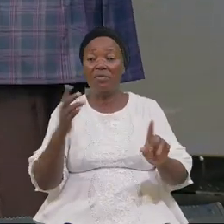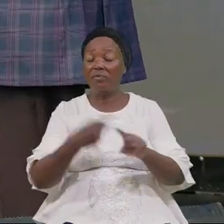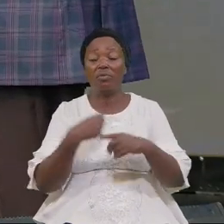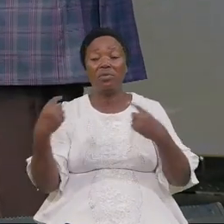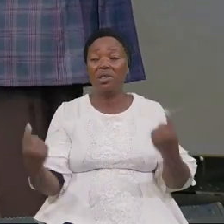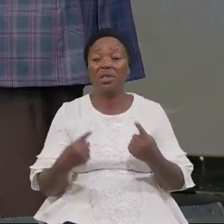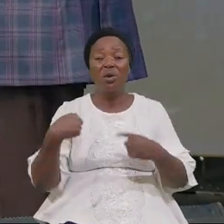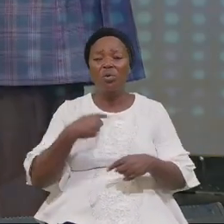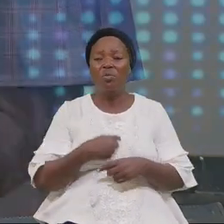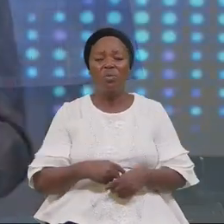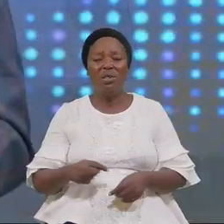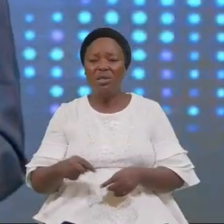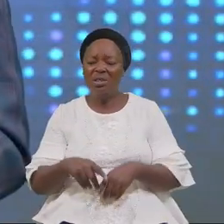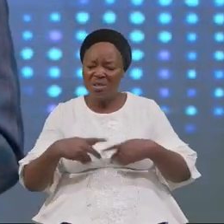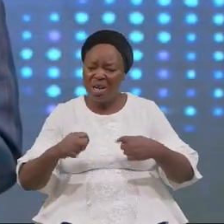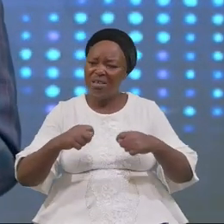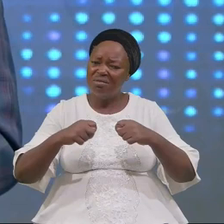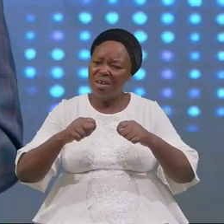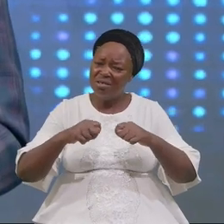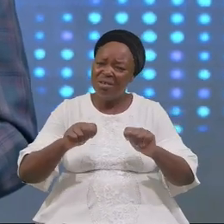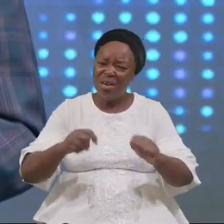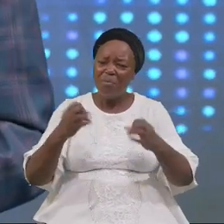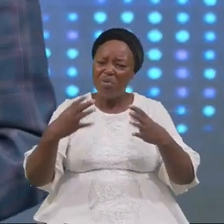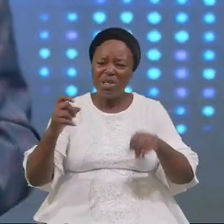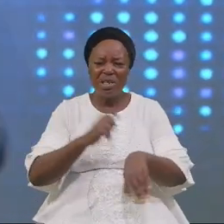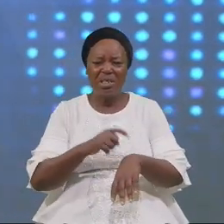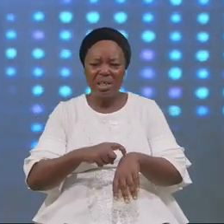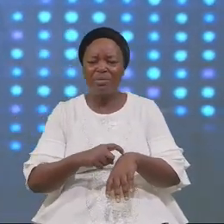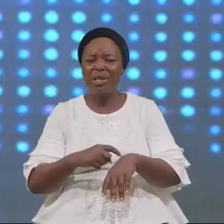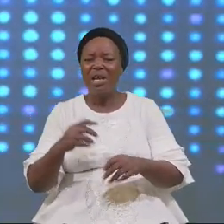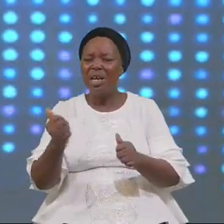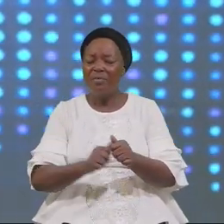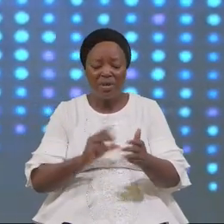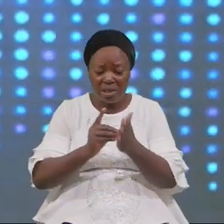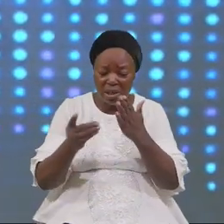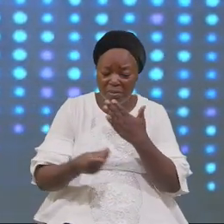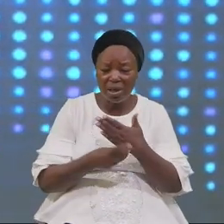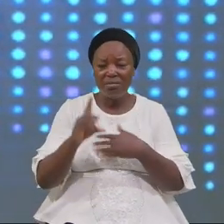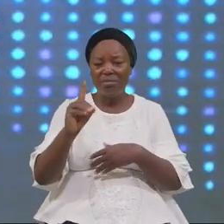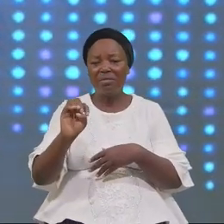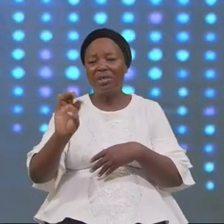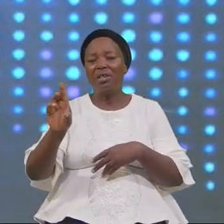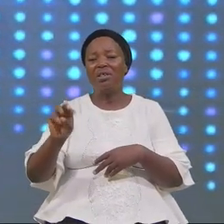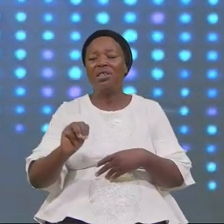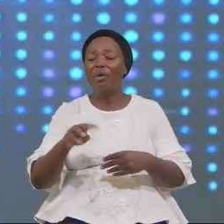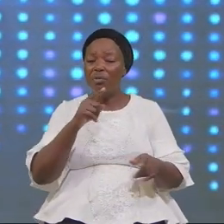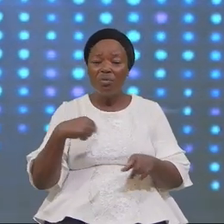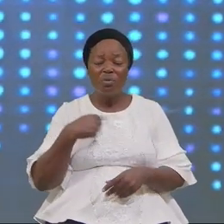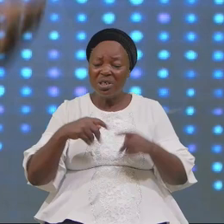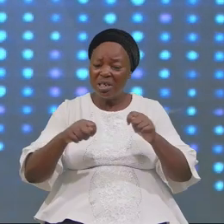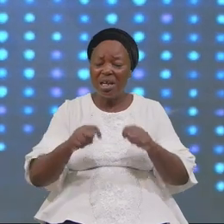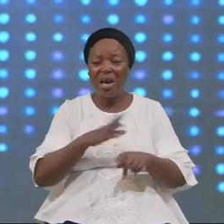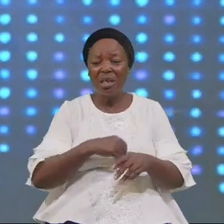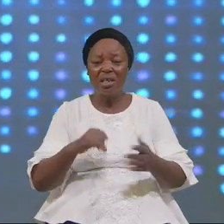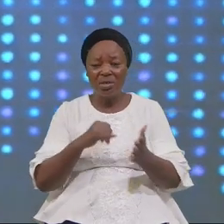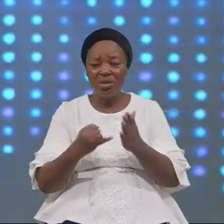We've tried it over and over. At the end of every year, we make resolution, and January, we go